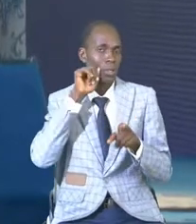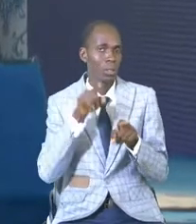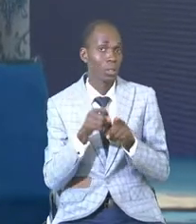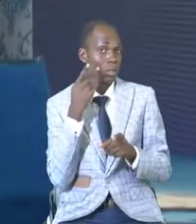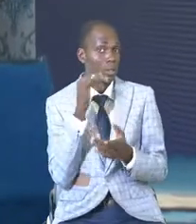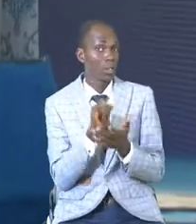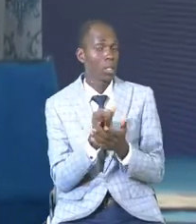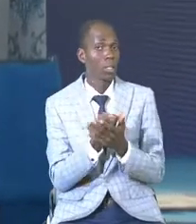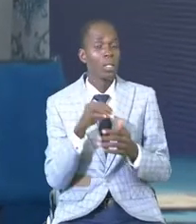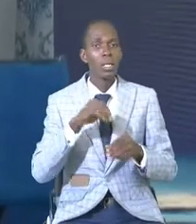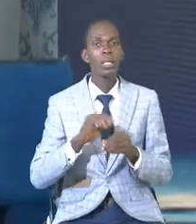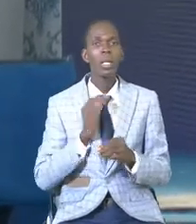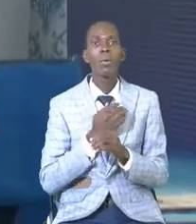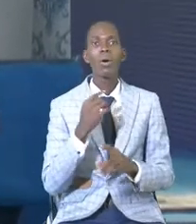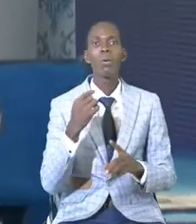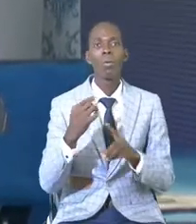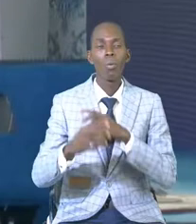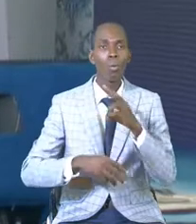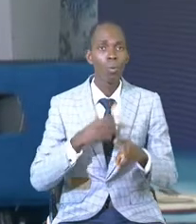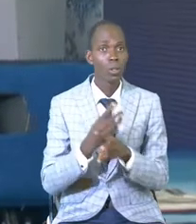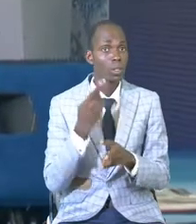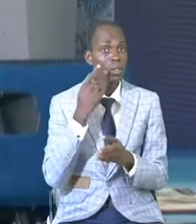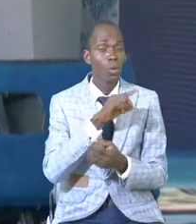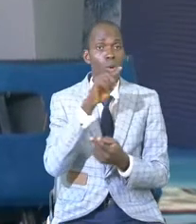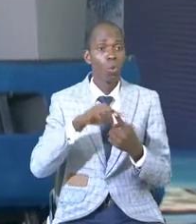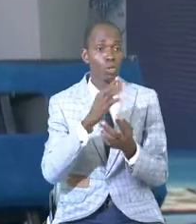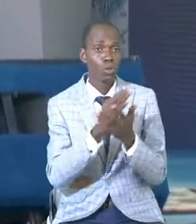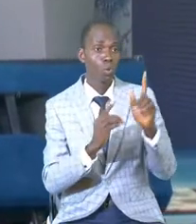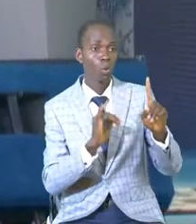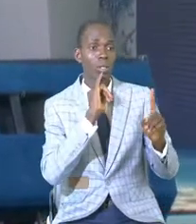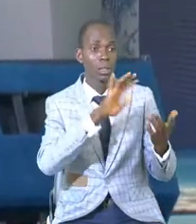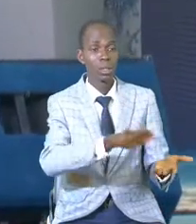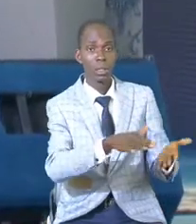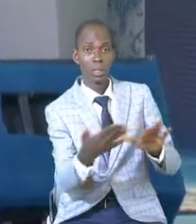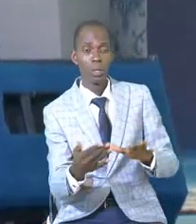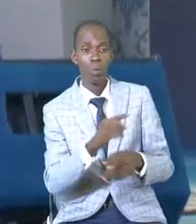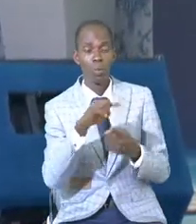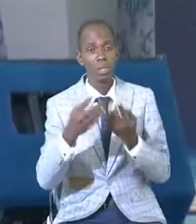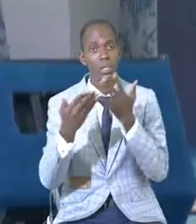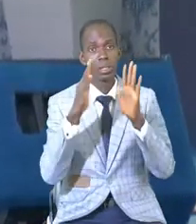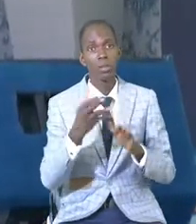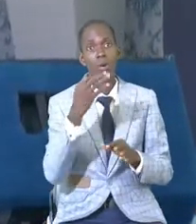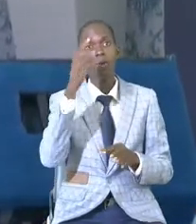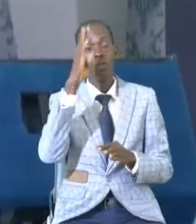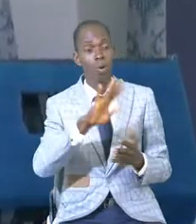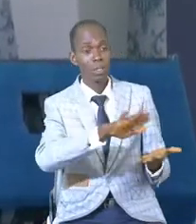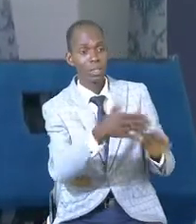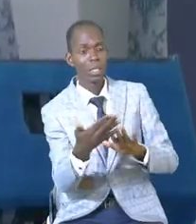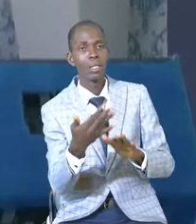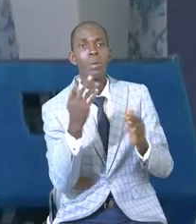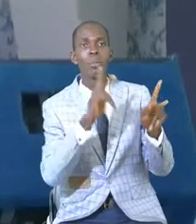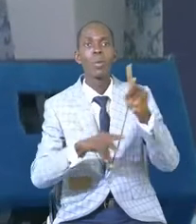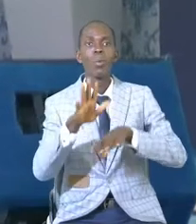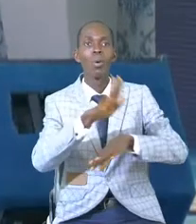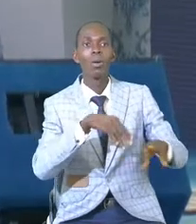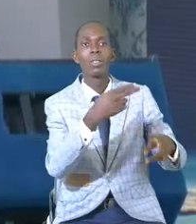our world, it's after a believer has died, after a servant of God has died, they call him Saint Peter, Saint Paul,